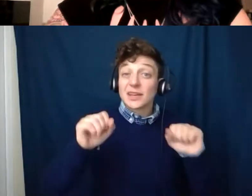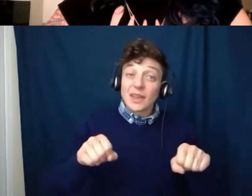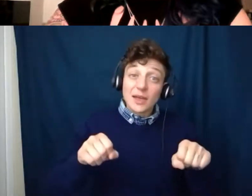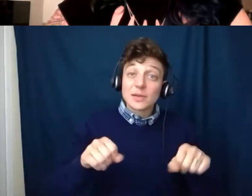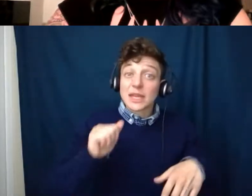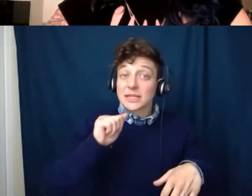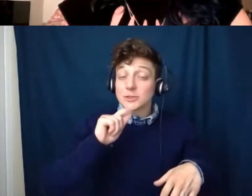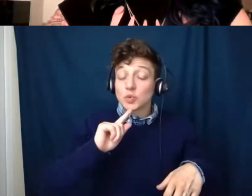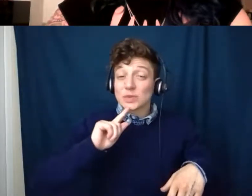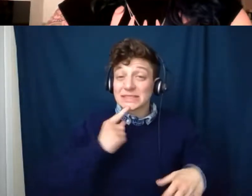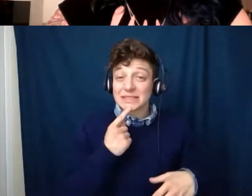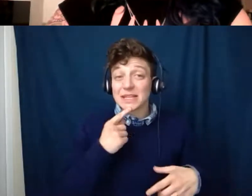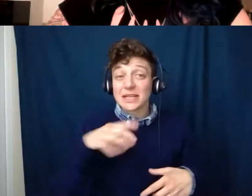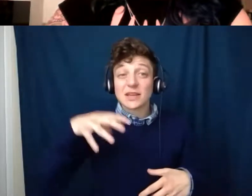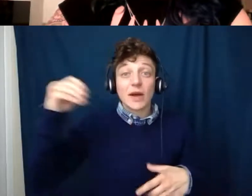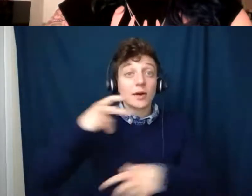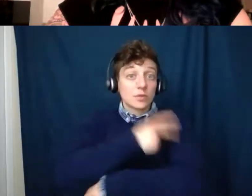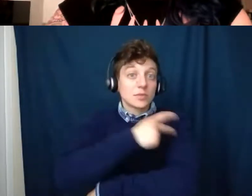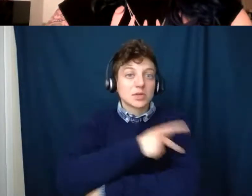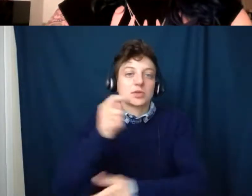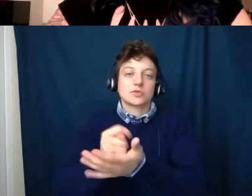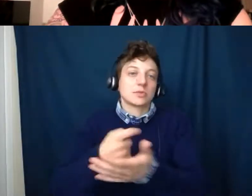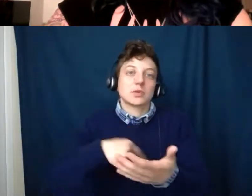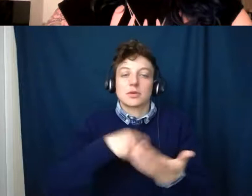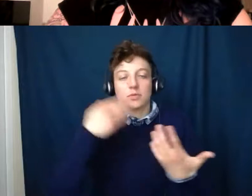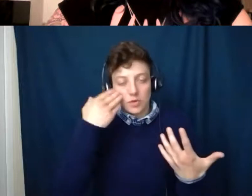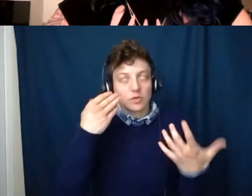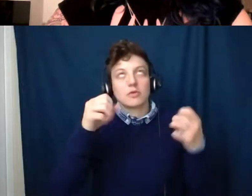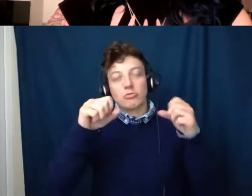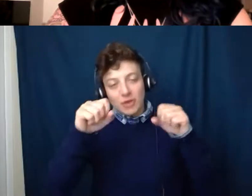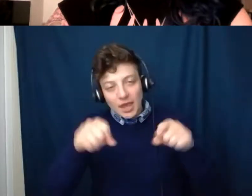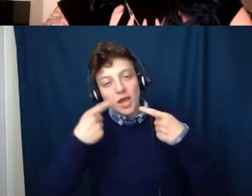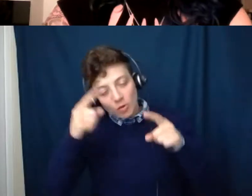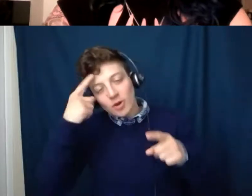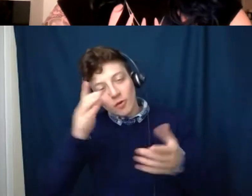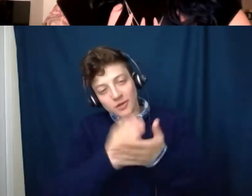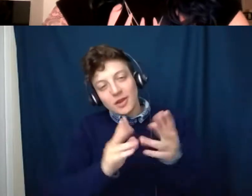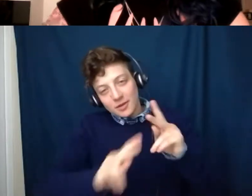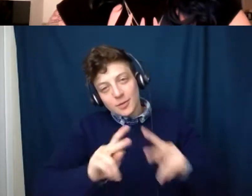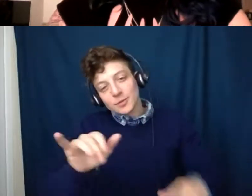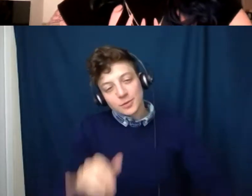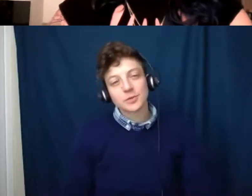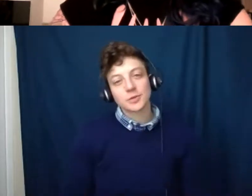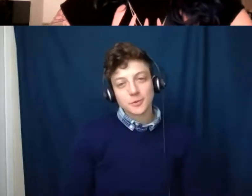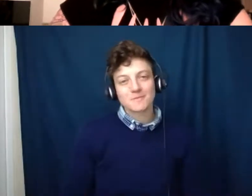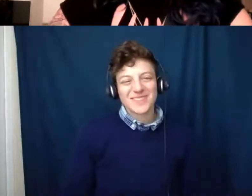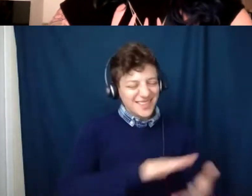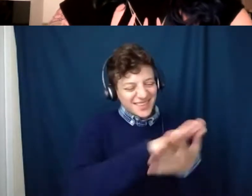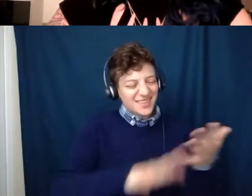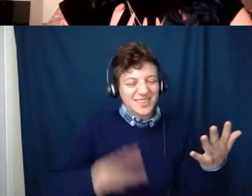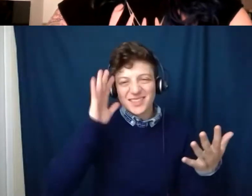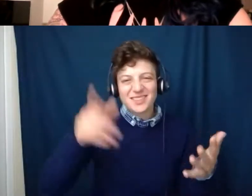treatment, which we know, can work for people as well. But I think all of those things